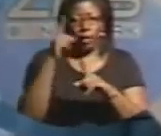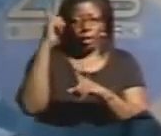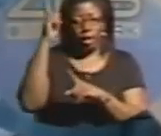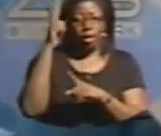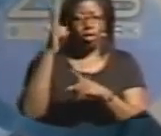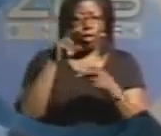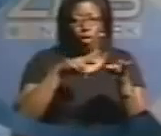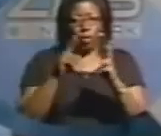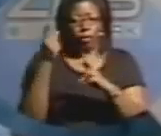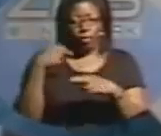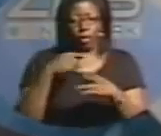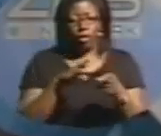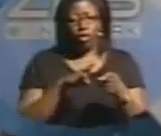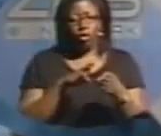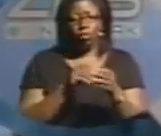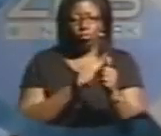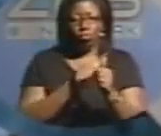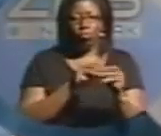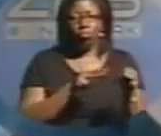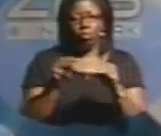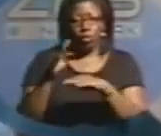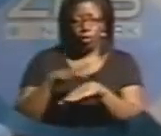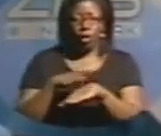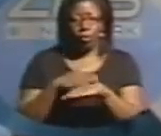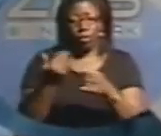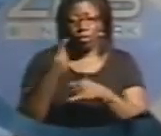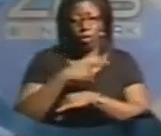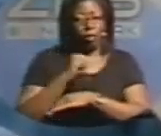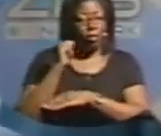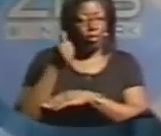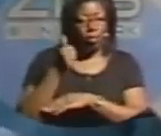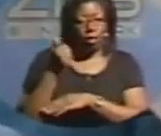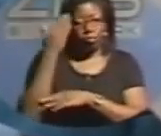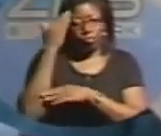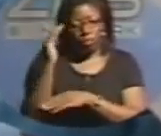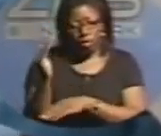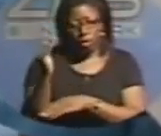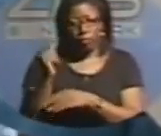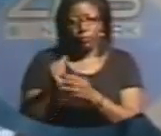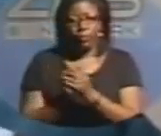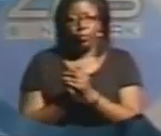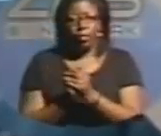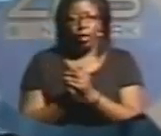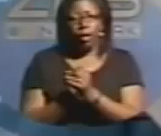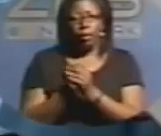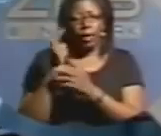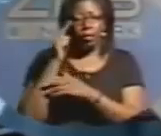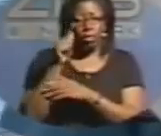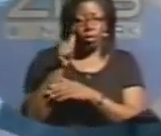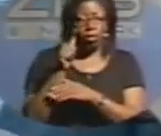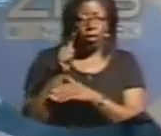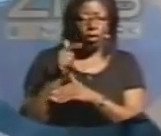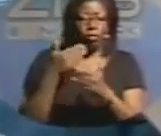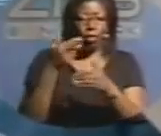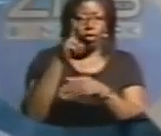definitely going to do that. You know, it could be today, it could be tomorrow. So I just never know. But I'm definitely looking forward to Rio.